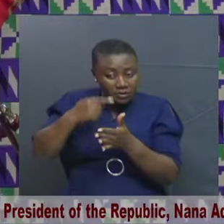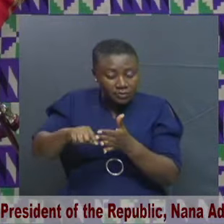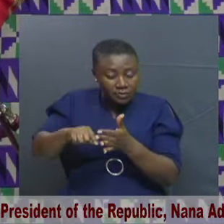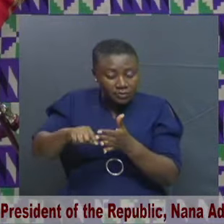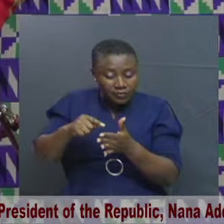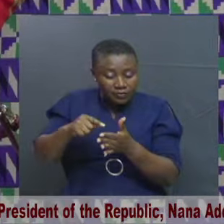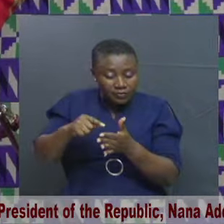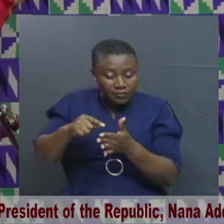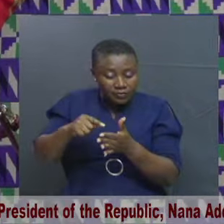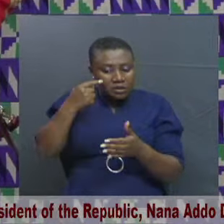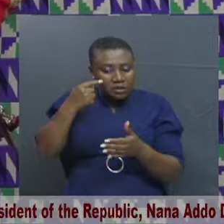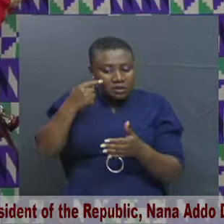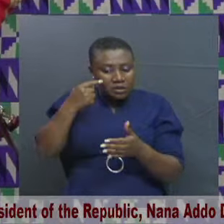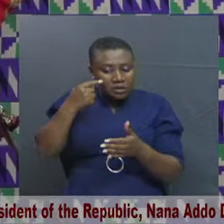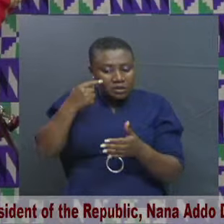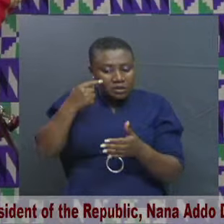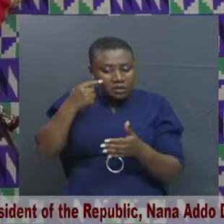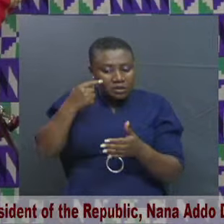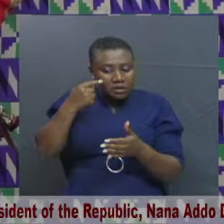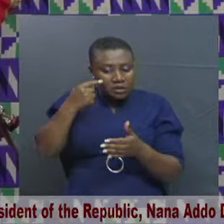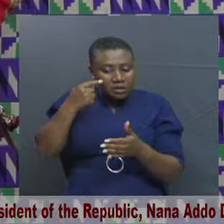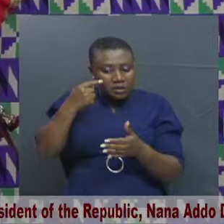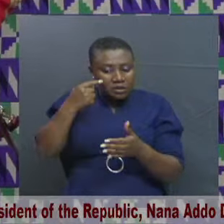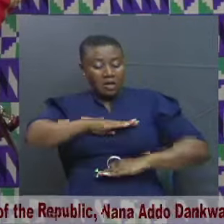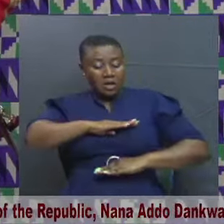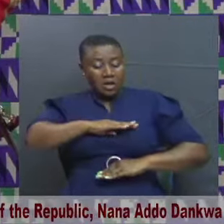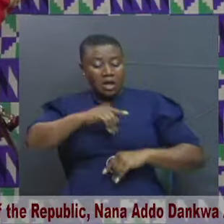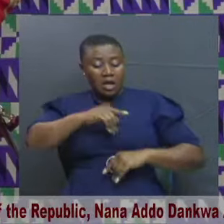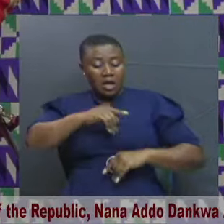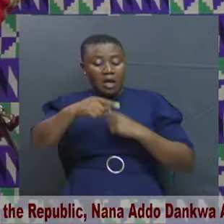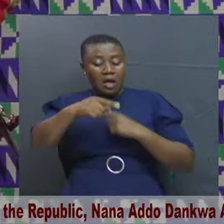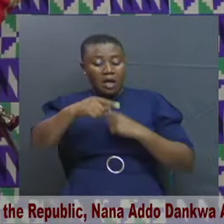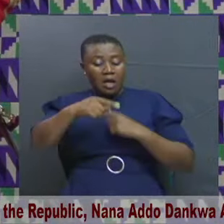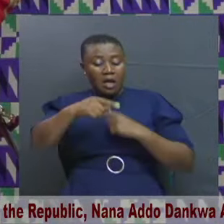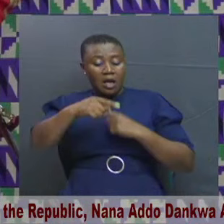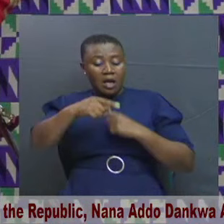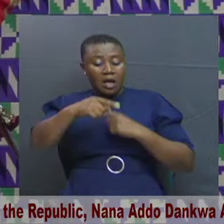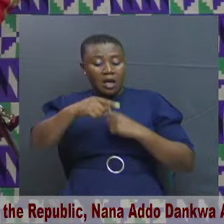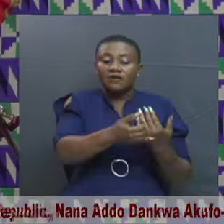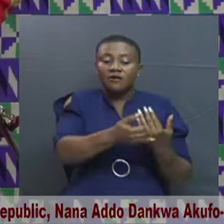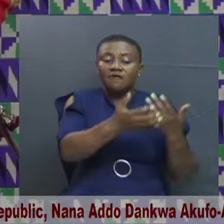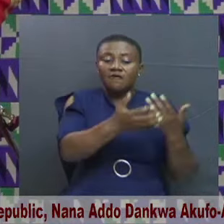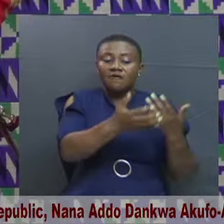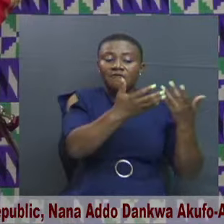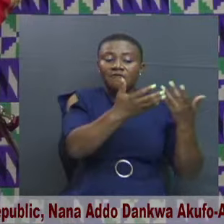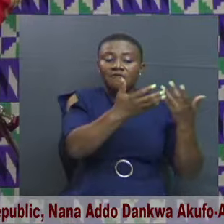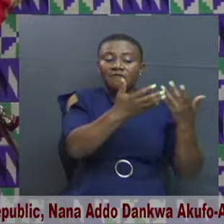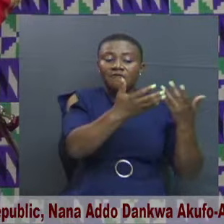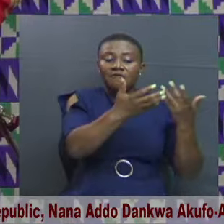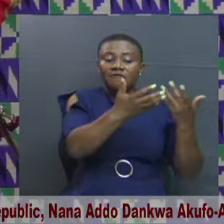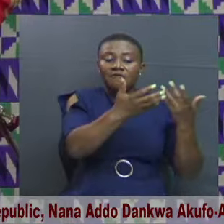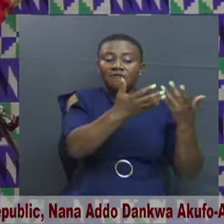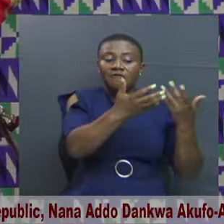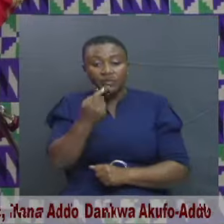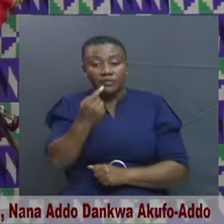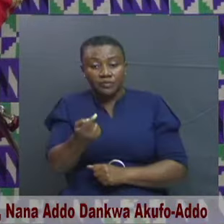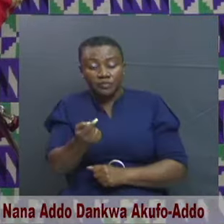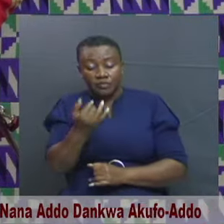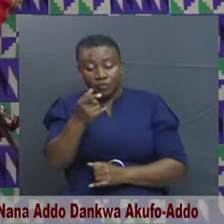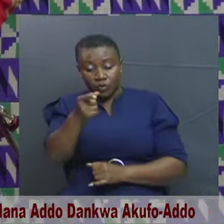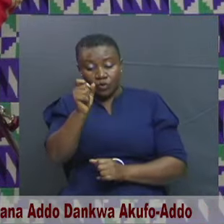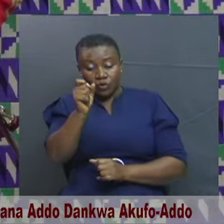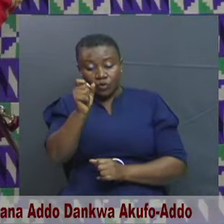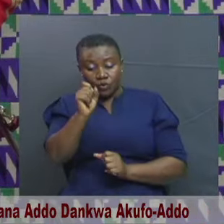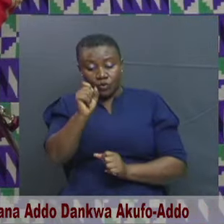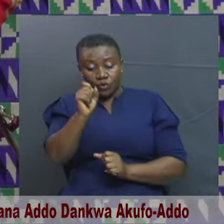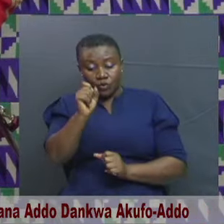check and satisfy yourself about the status of the projects and their location and you could stop by and make a physical